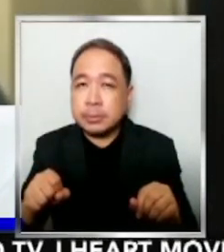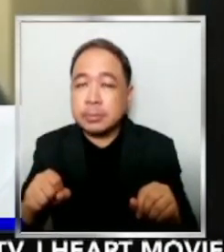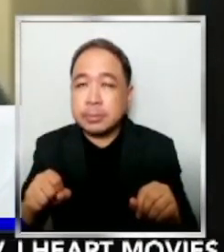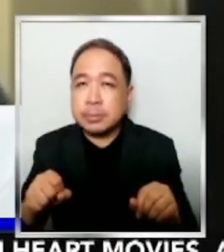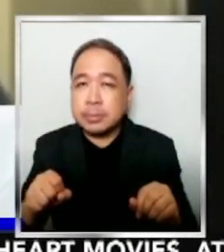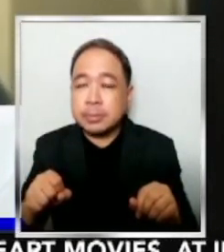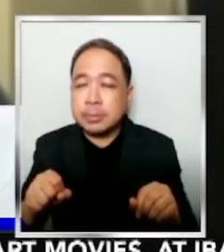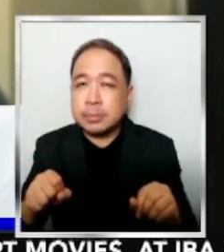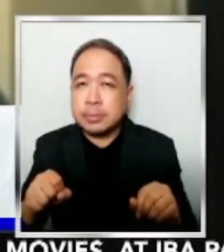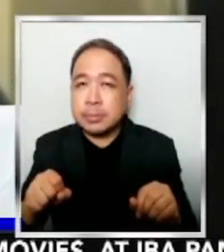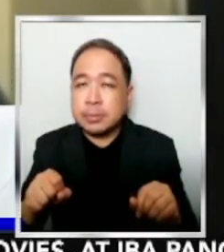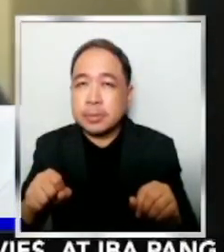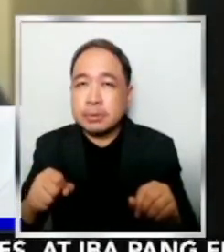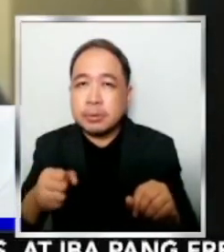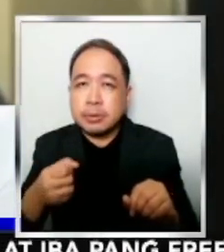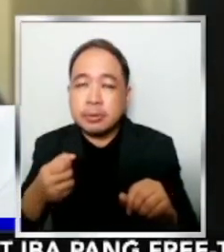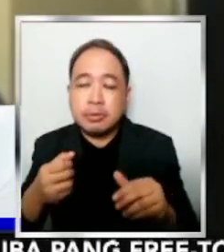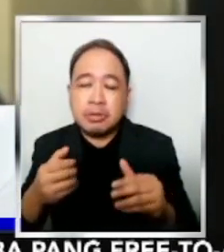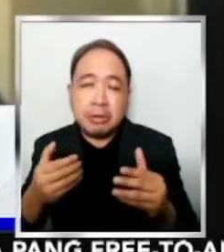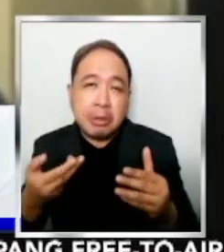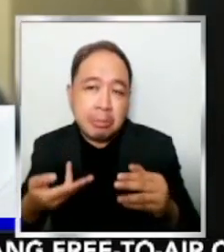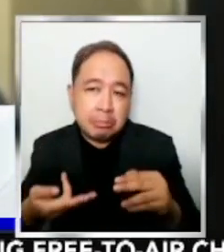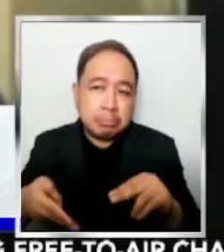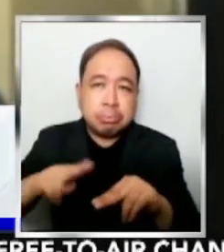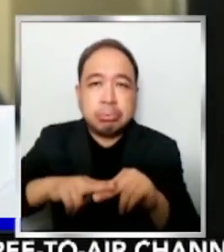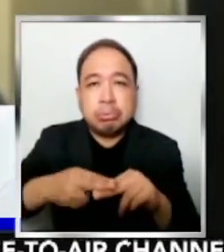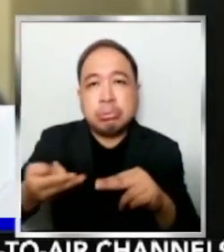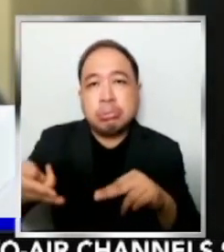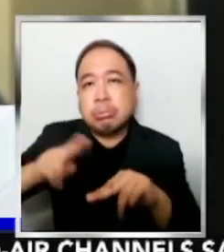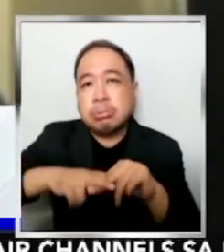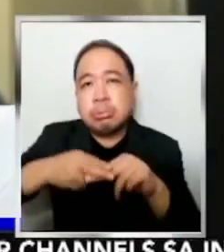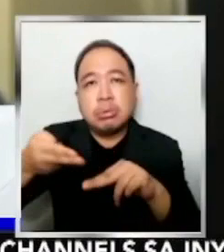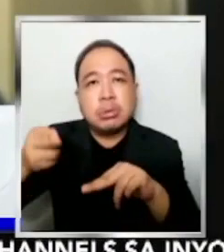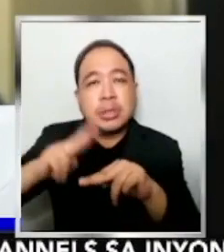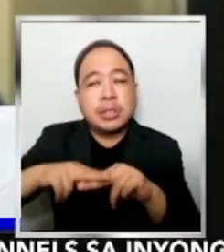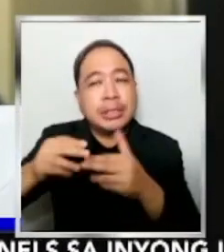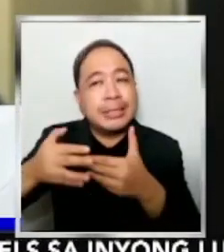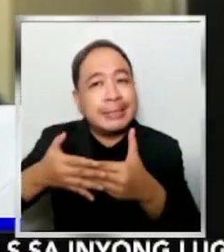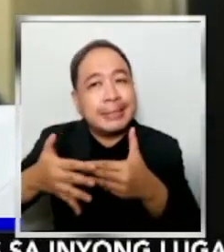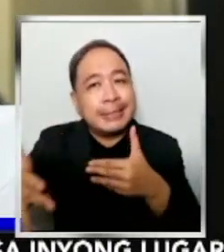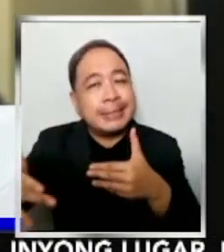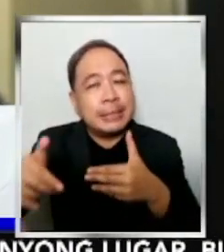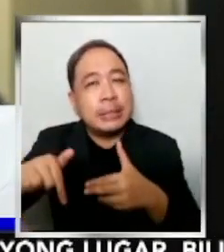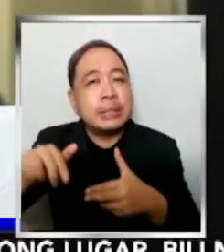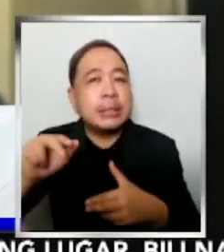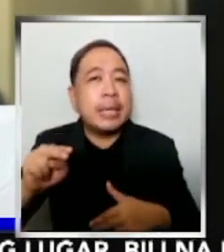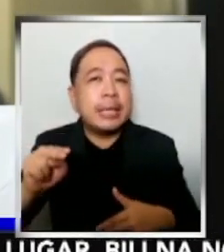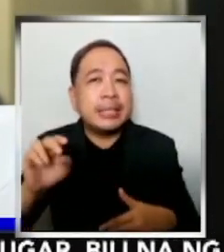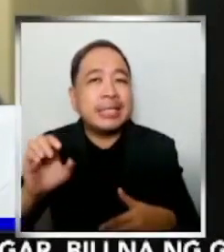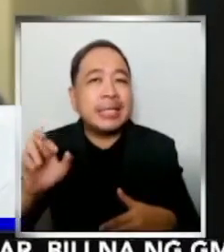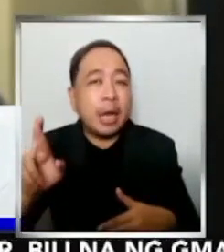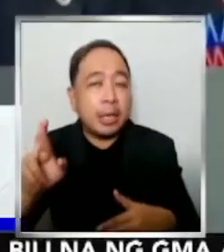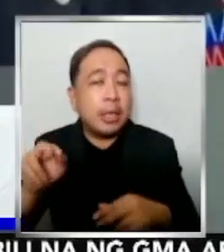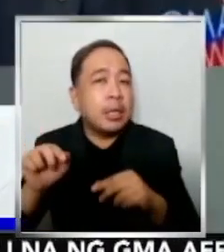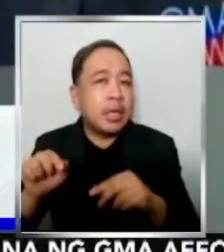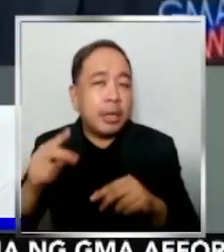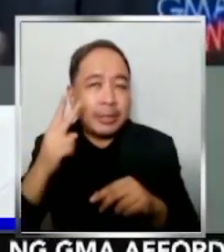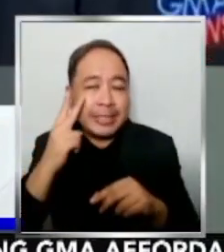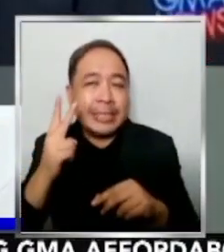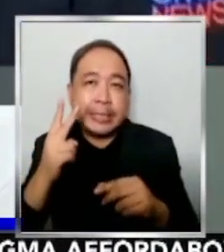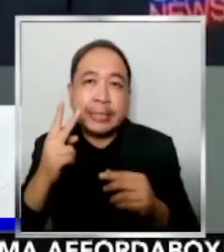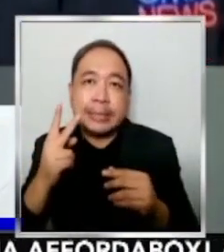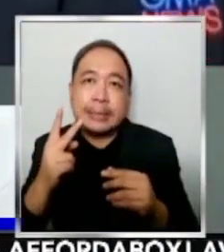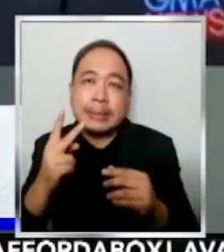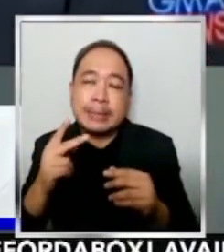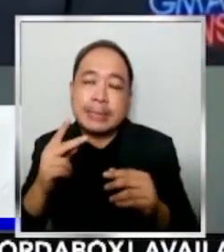lead to a further rise in cases in the NCR, which will become more concerning. It